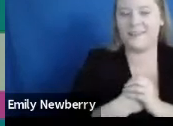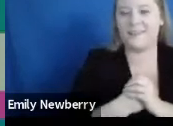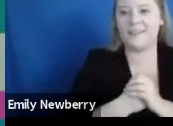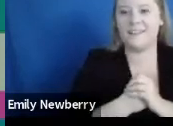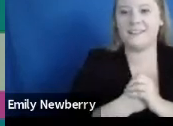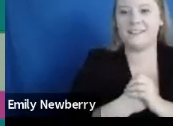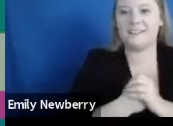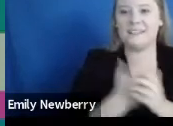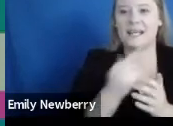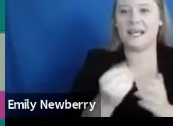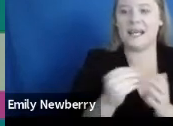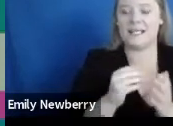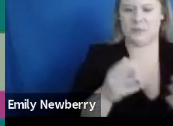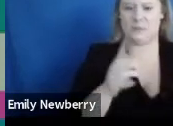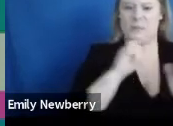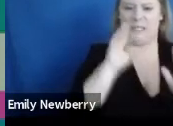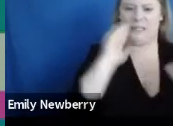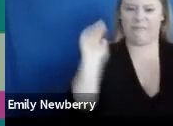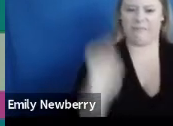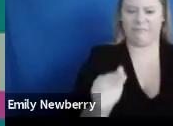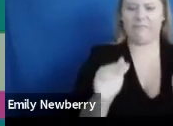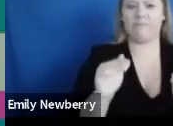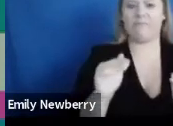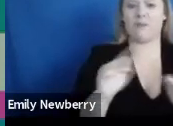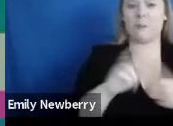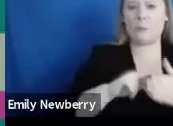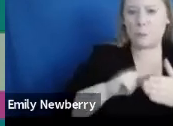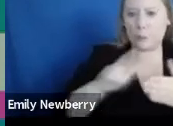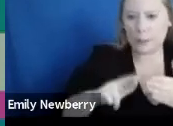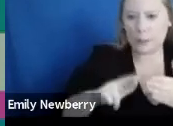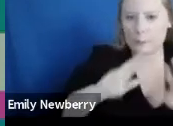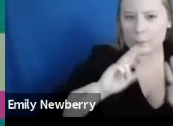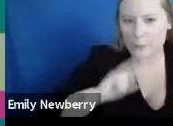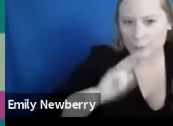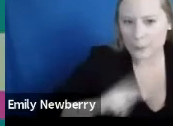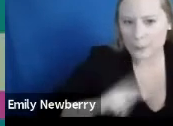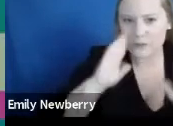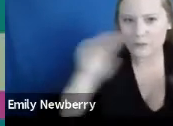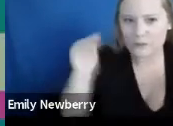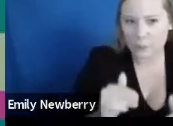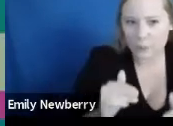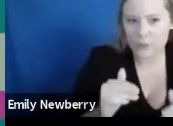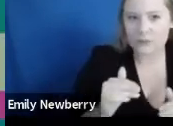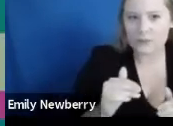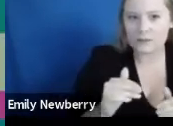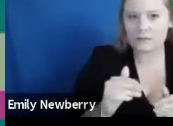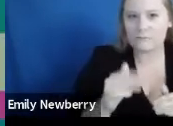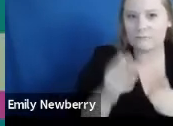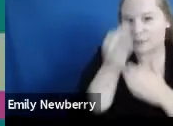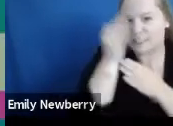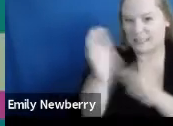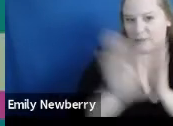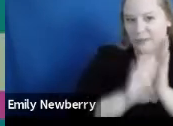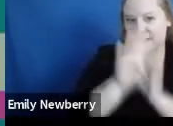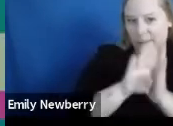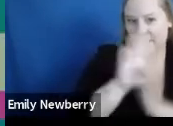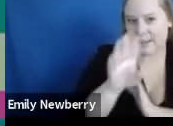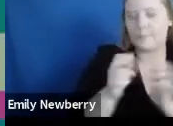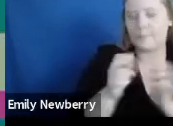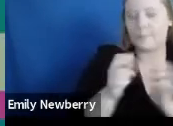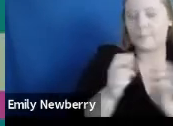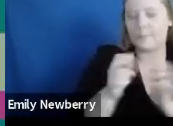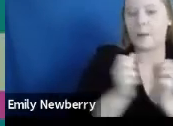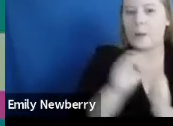It centers around some reports called the focus on the reasonable foreseeable development of oil and